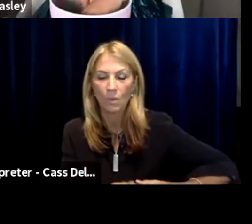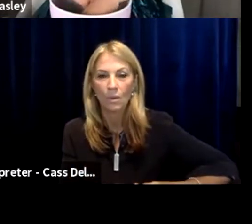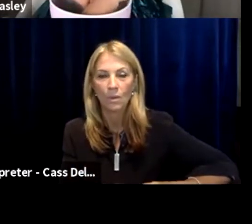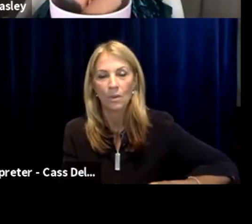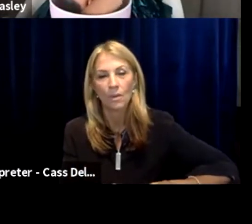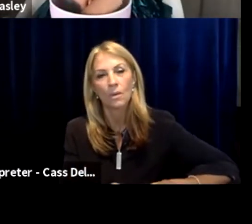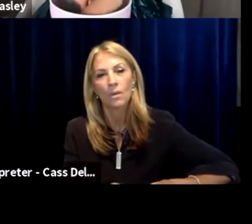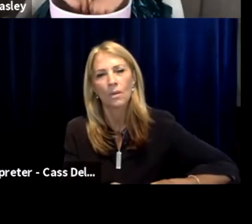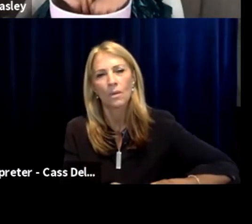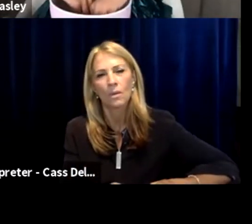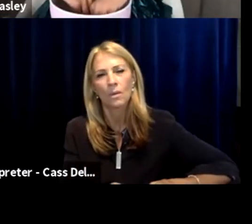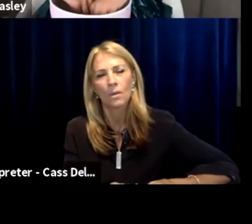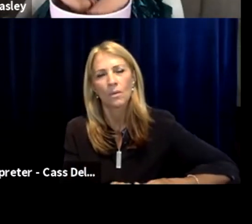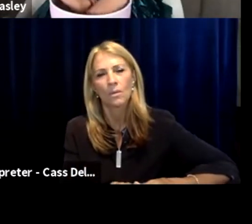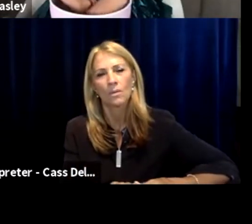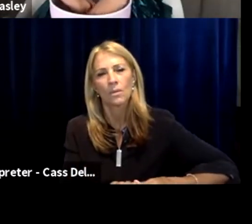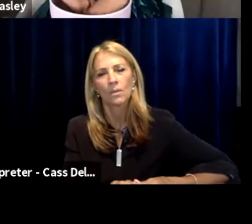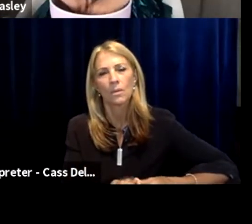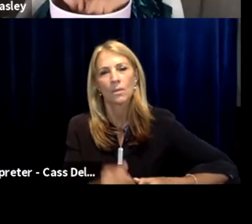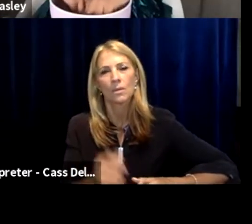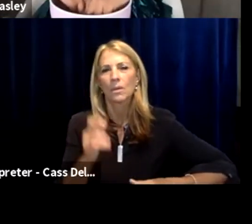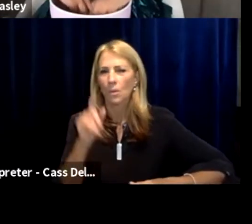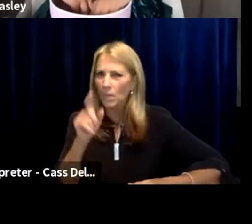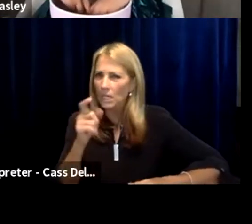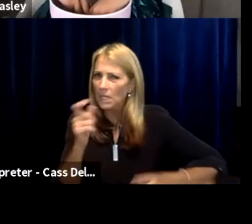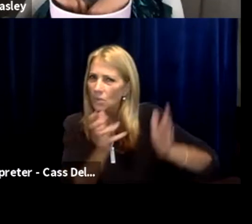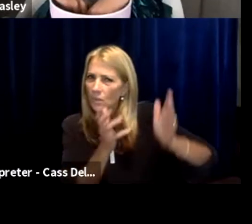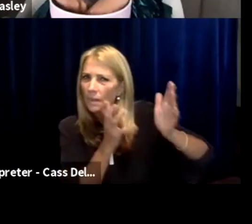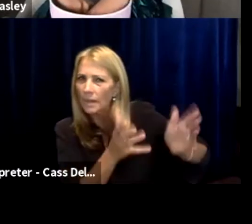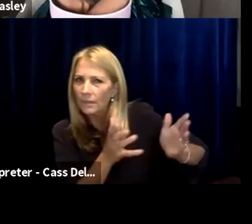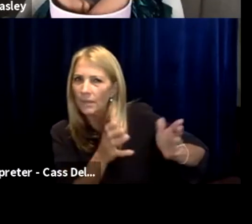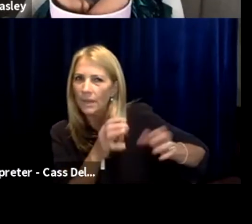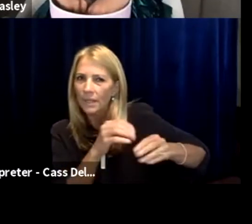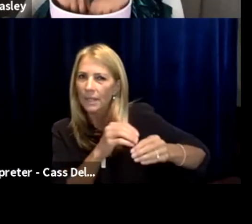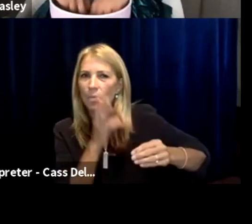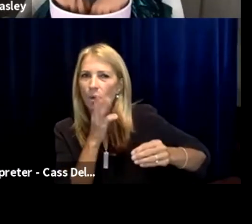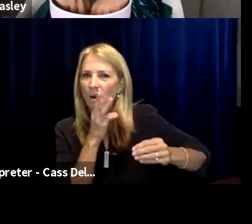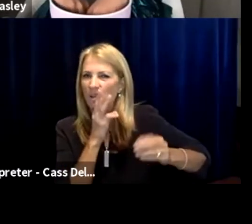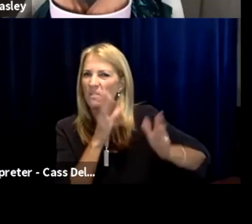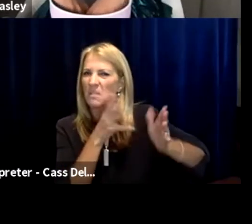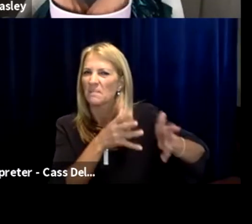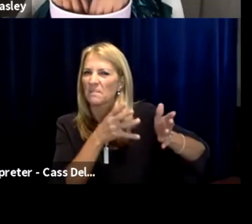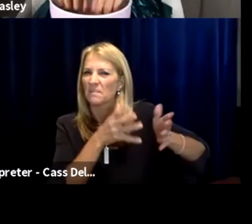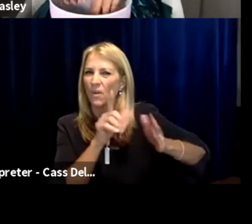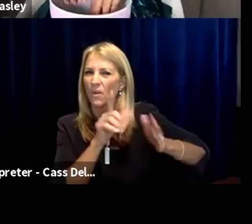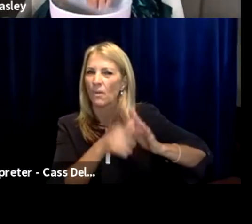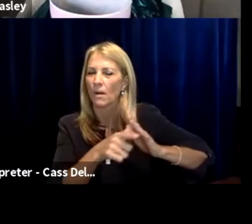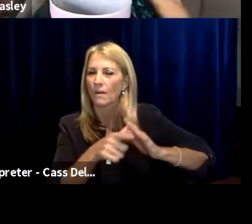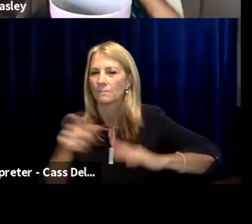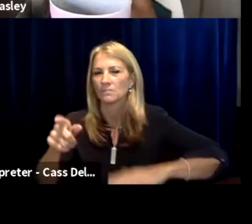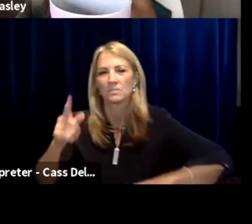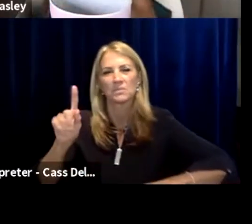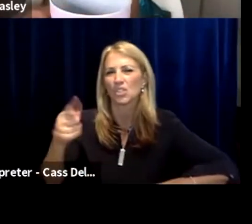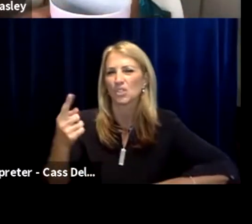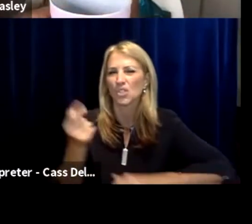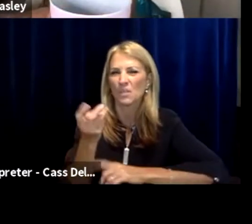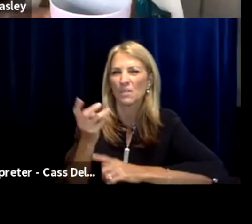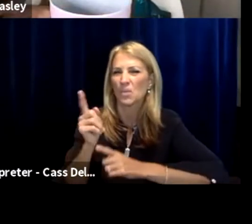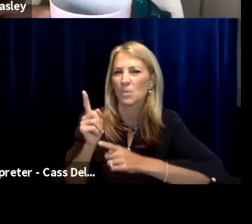And do we have to leave them in there for a little bit, right? Just for a little bit. You probably only need like a couple